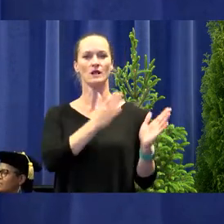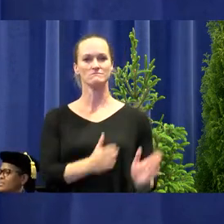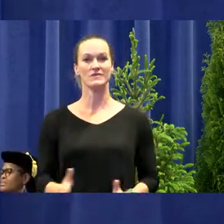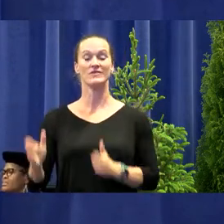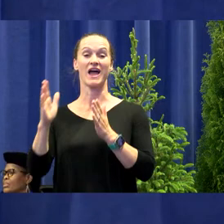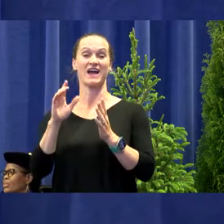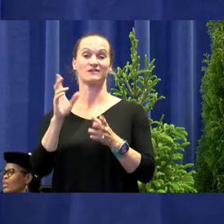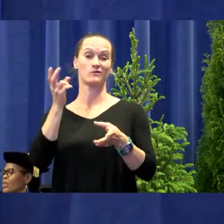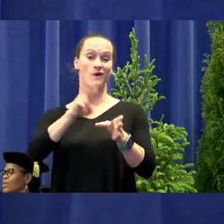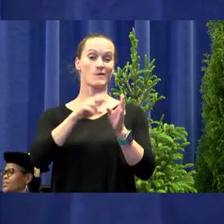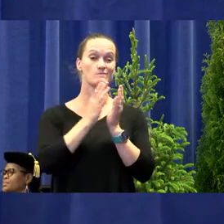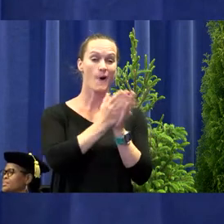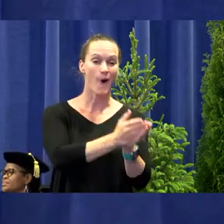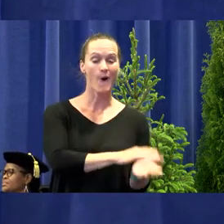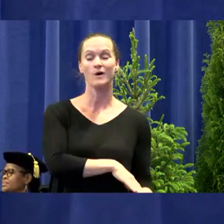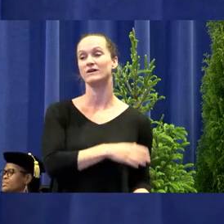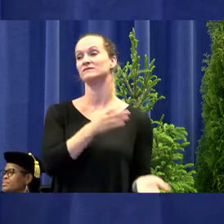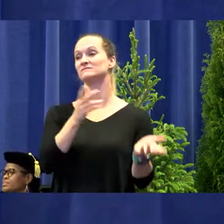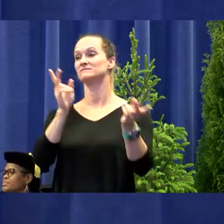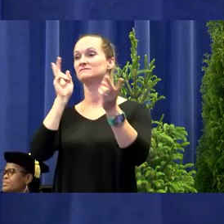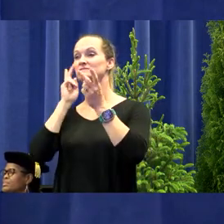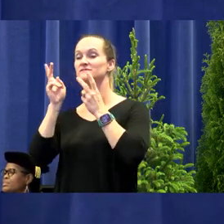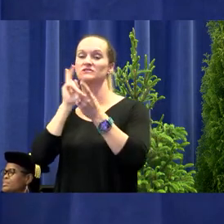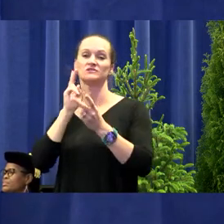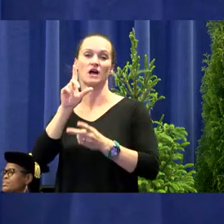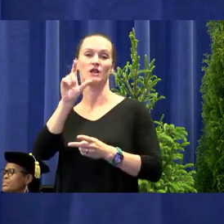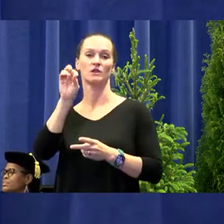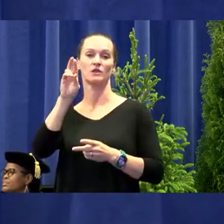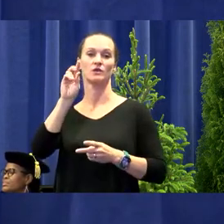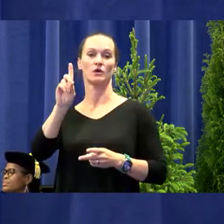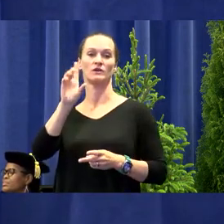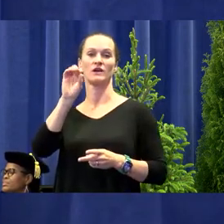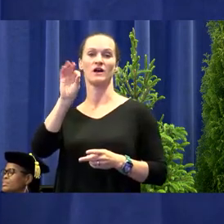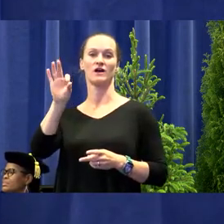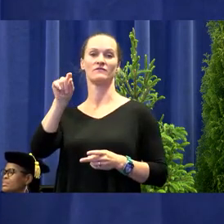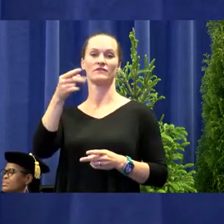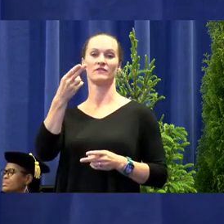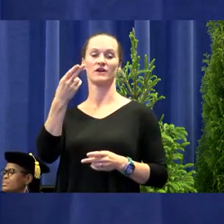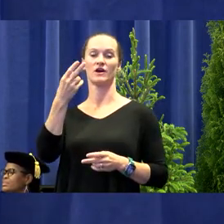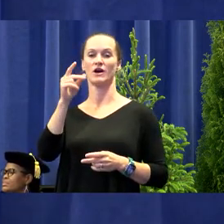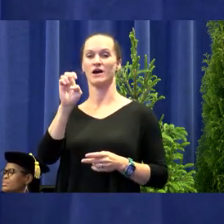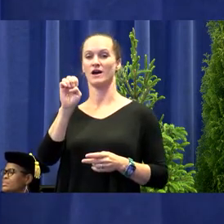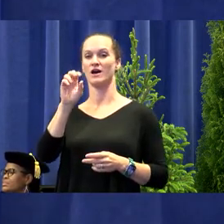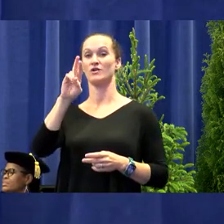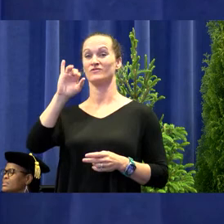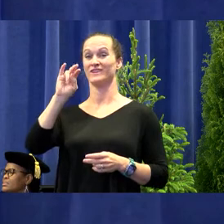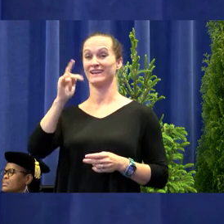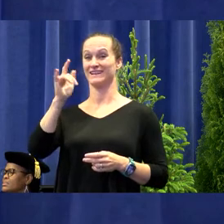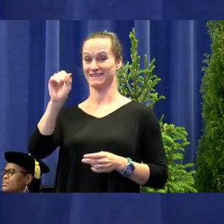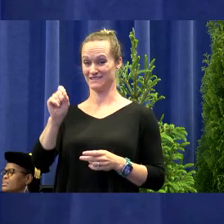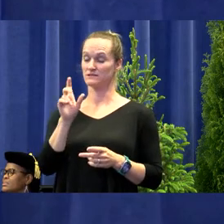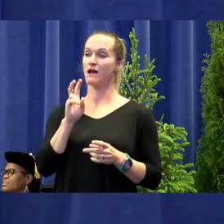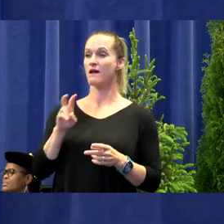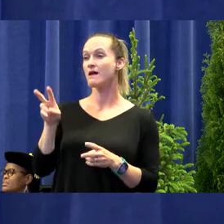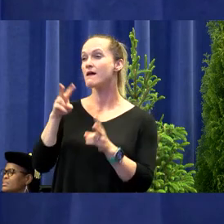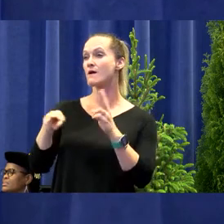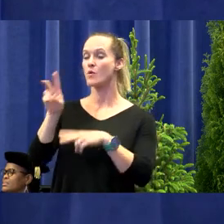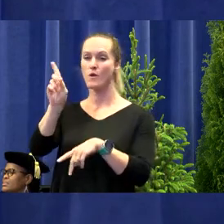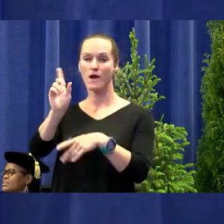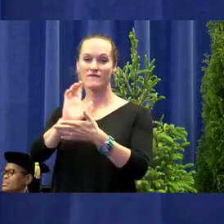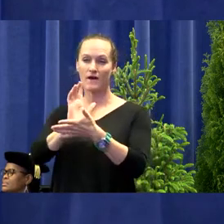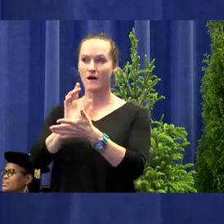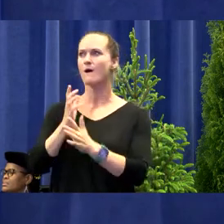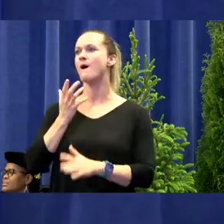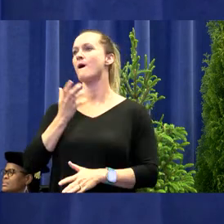jet boat, exploring Lord of the Rings movie sets, and even going bungee jumping 3 times. I found myself